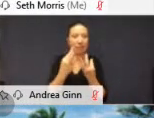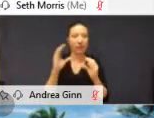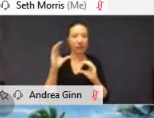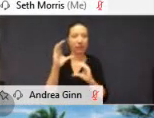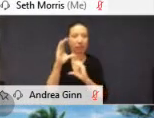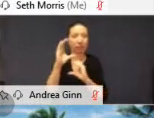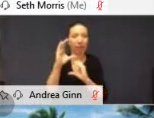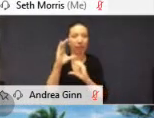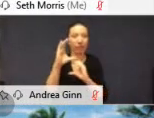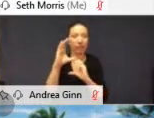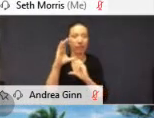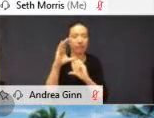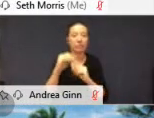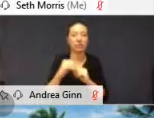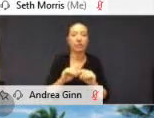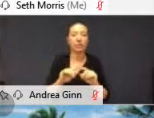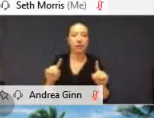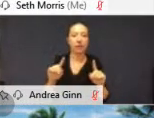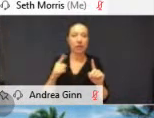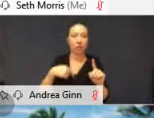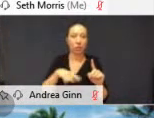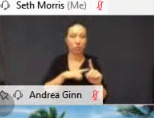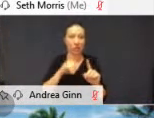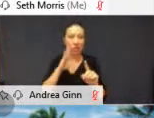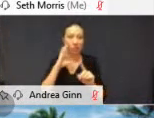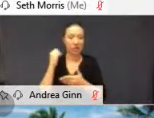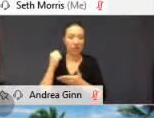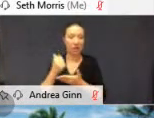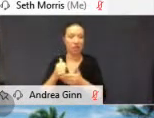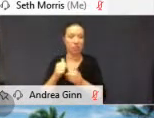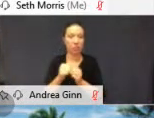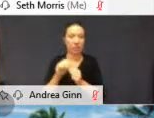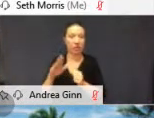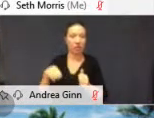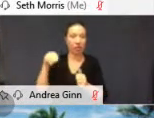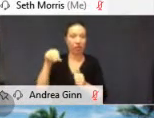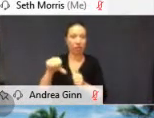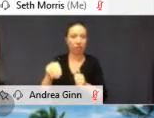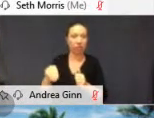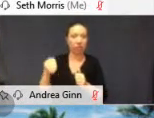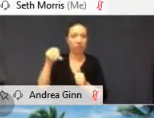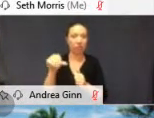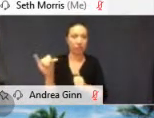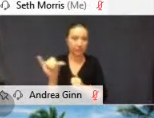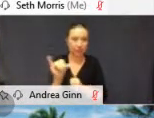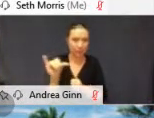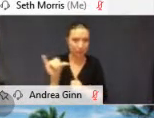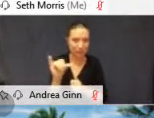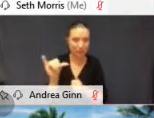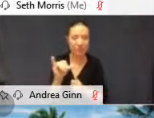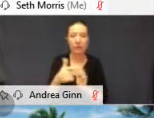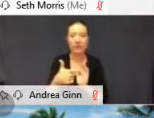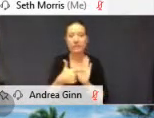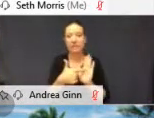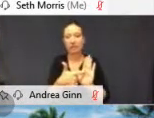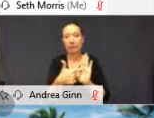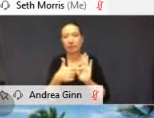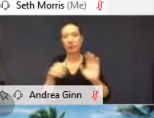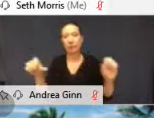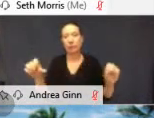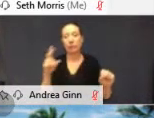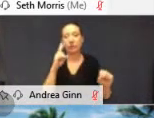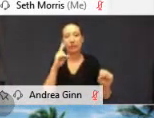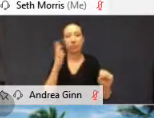services with providers. And so again, as an example, we could see the family go from